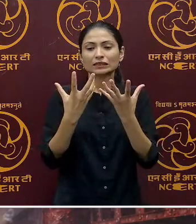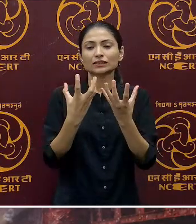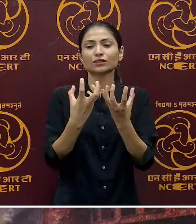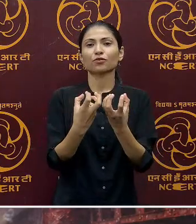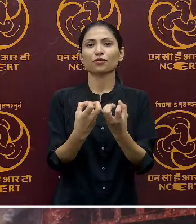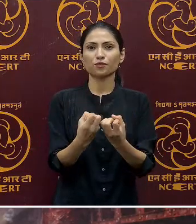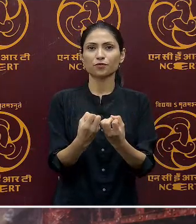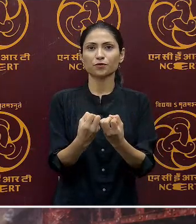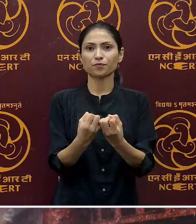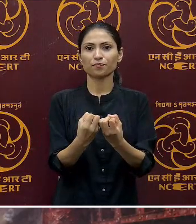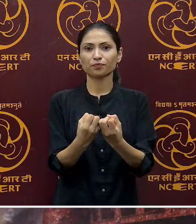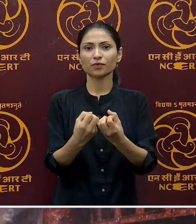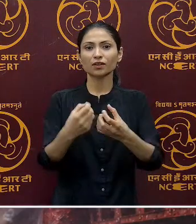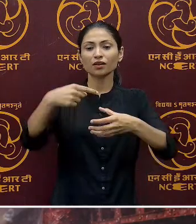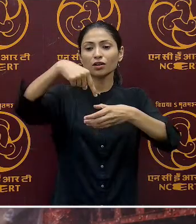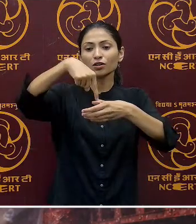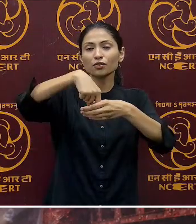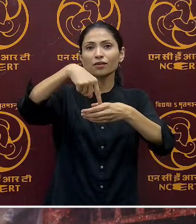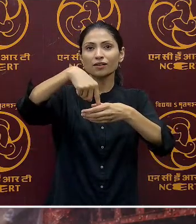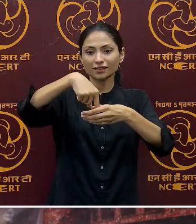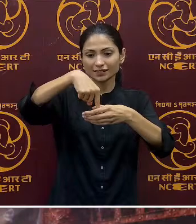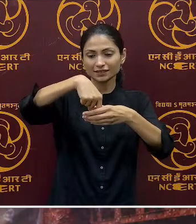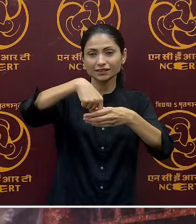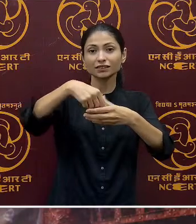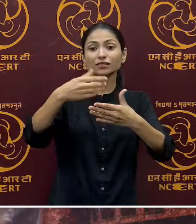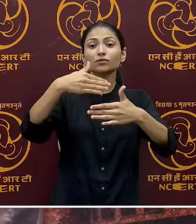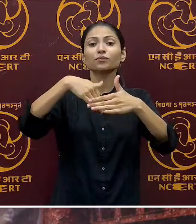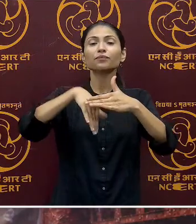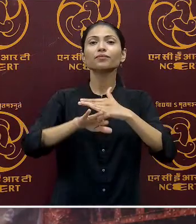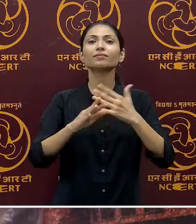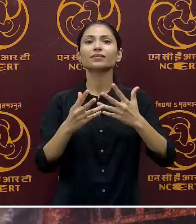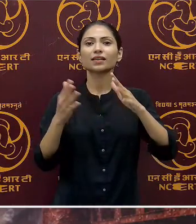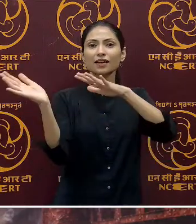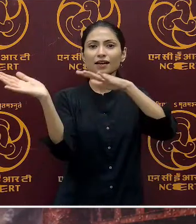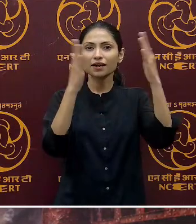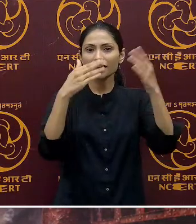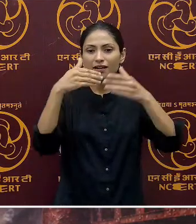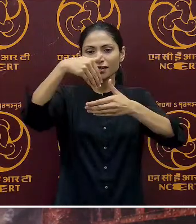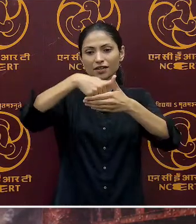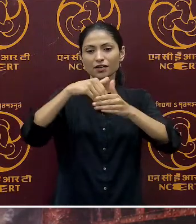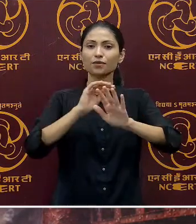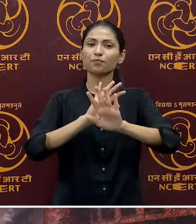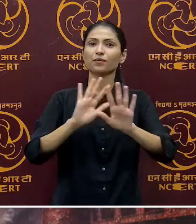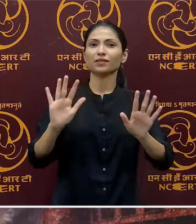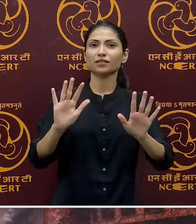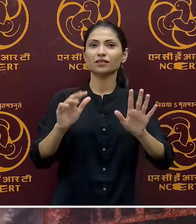in this simulation, in this process.